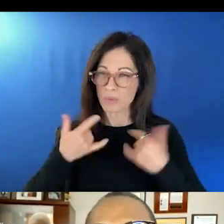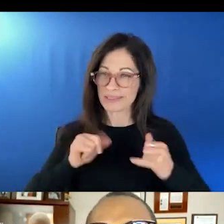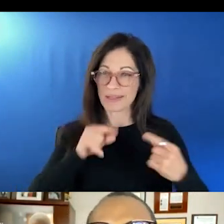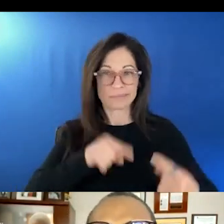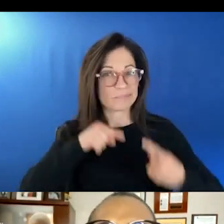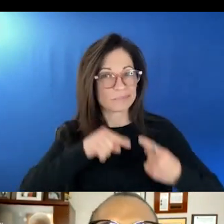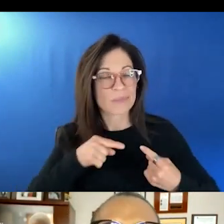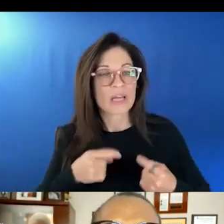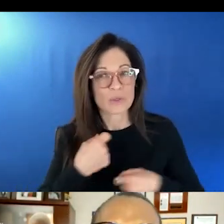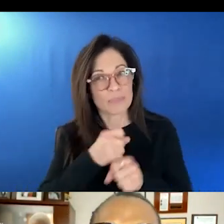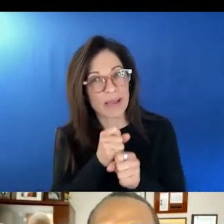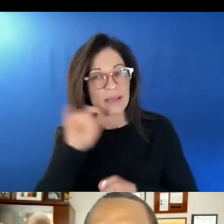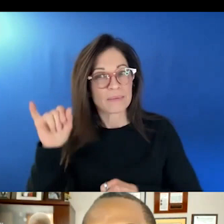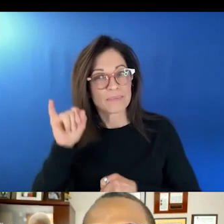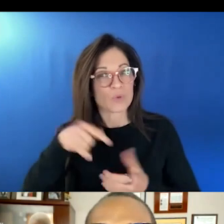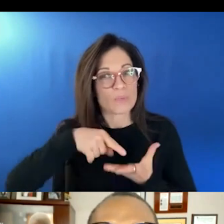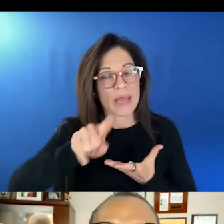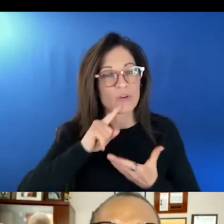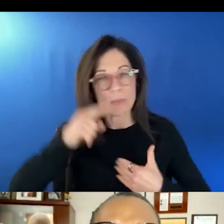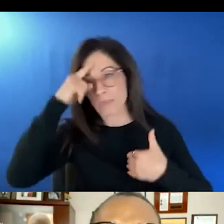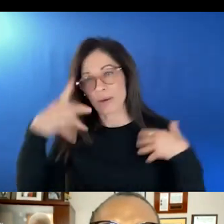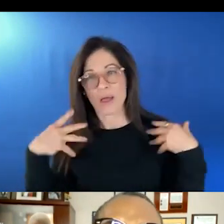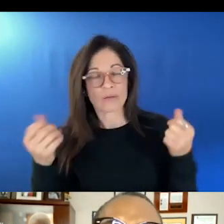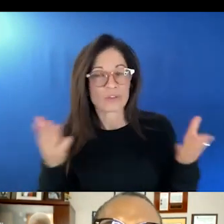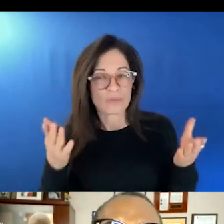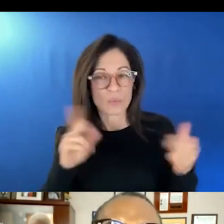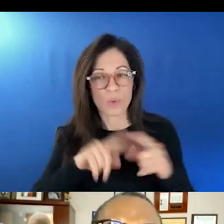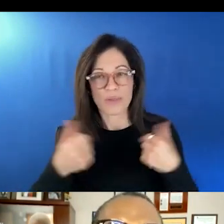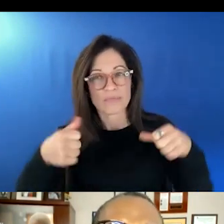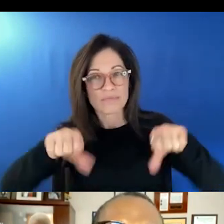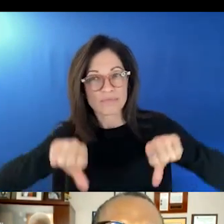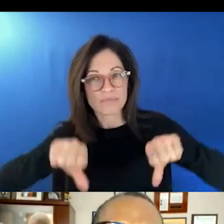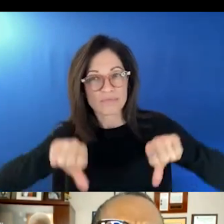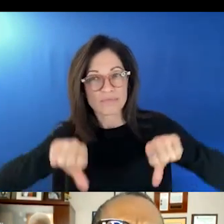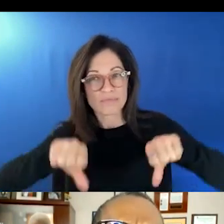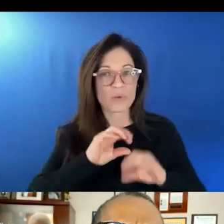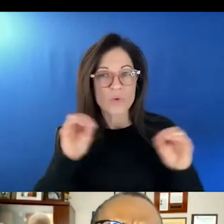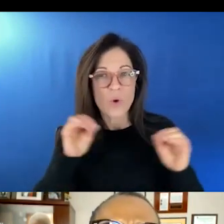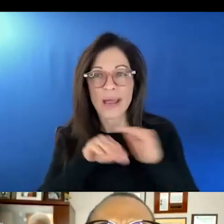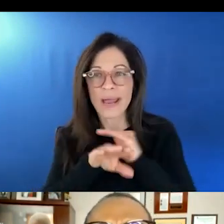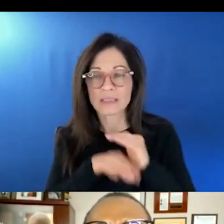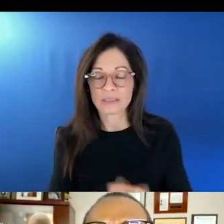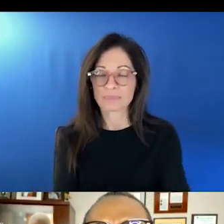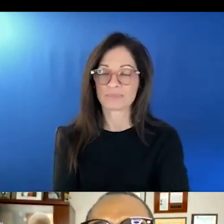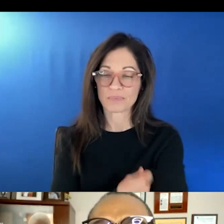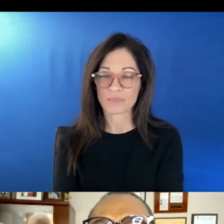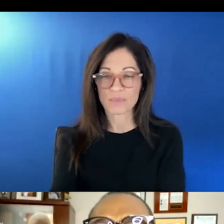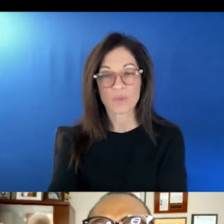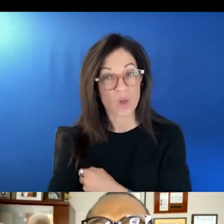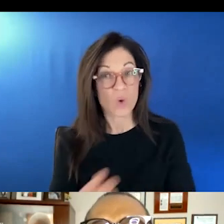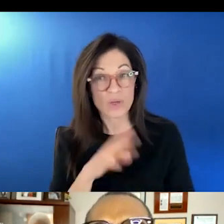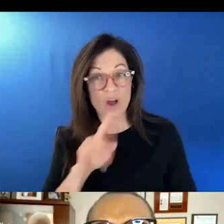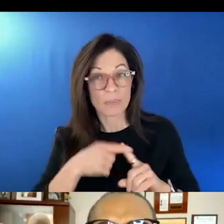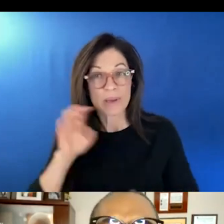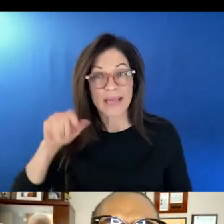accountable when payment for mental health services are denied or access is unavailable. We've talked about equity as it pertains